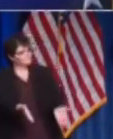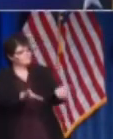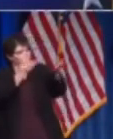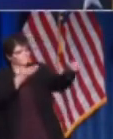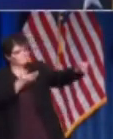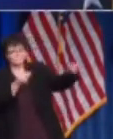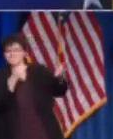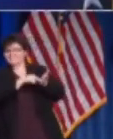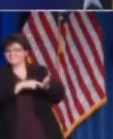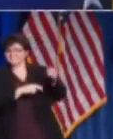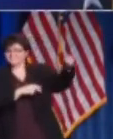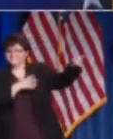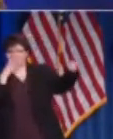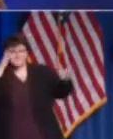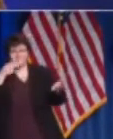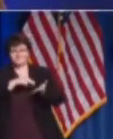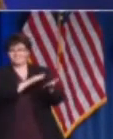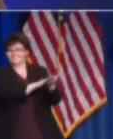sacrifices.